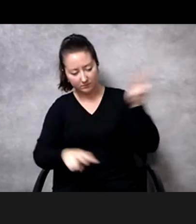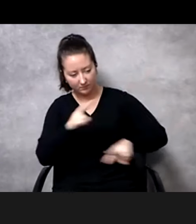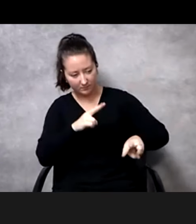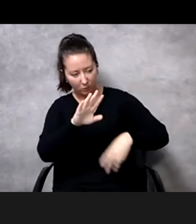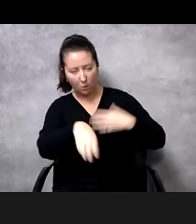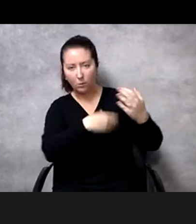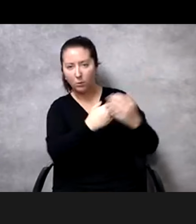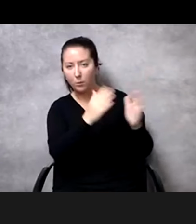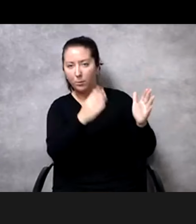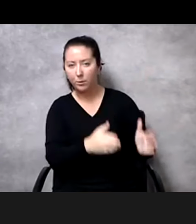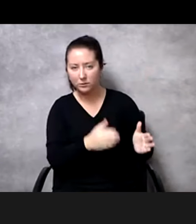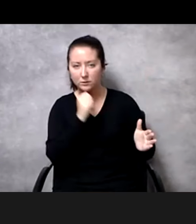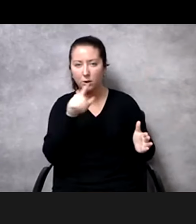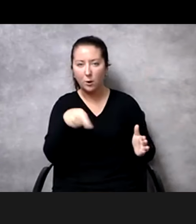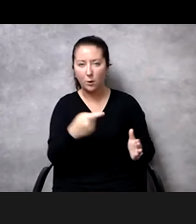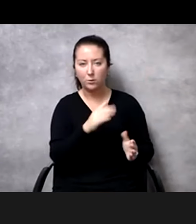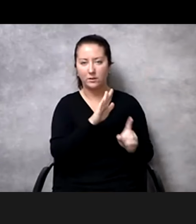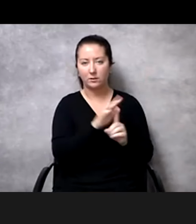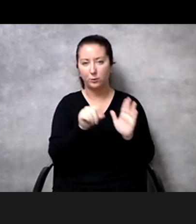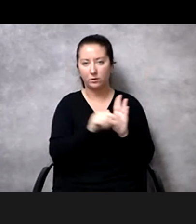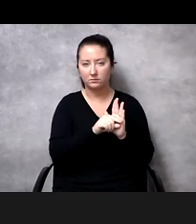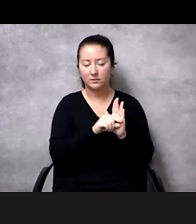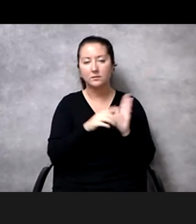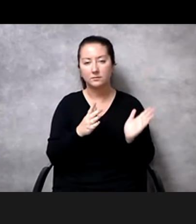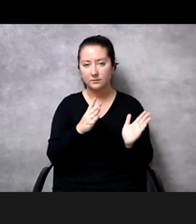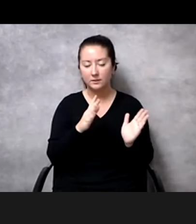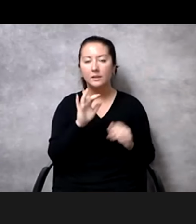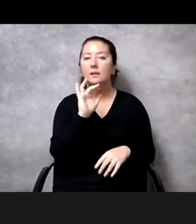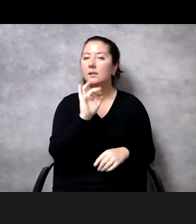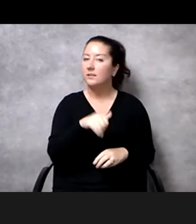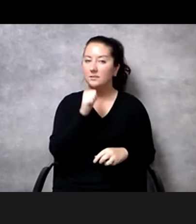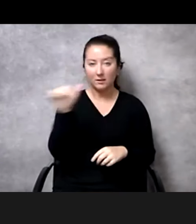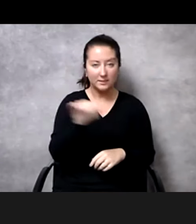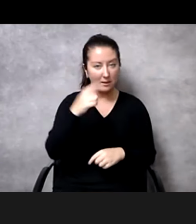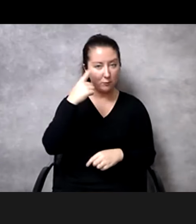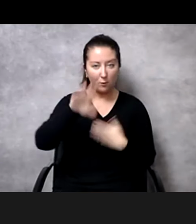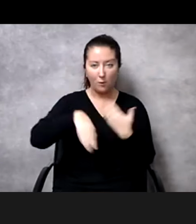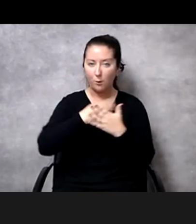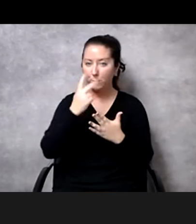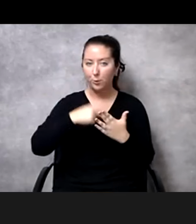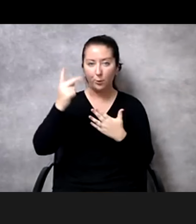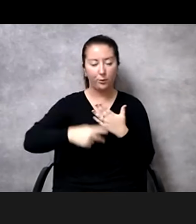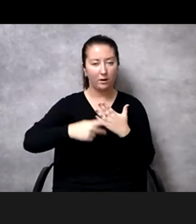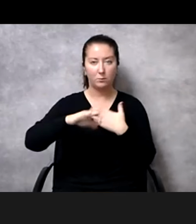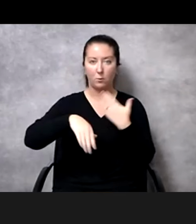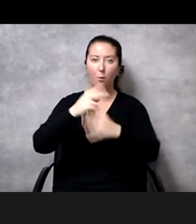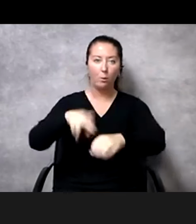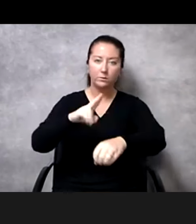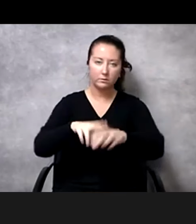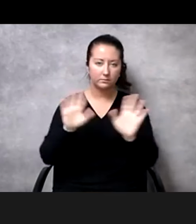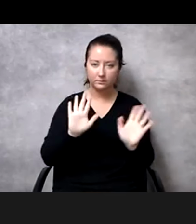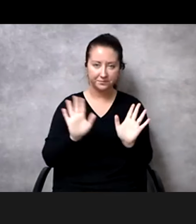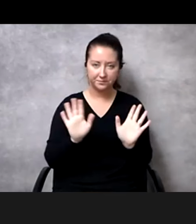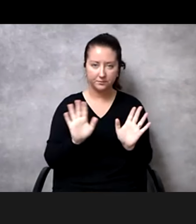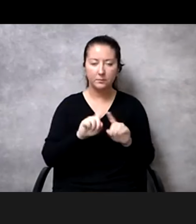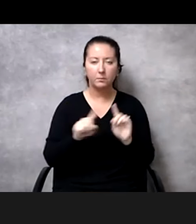perspective, not just at their GPAs. Now, this is not the case for every program across the nation, right? I mean, there are many